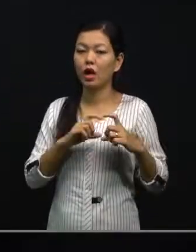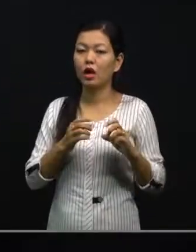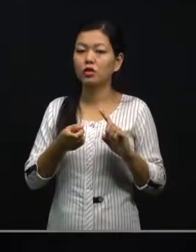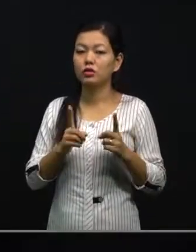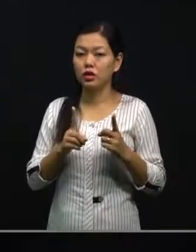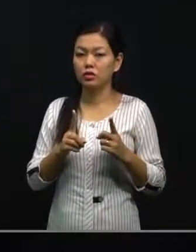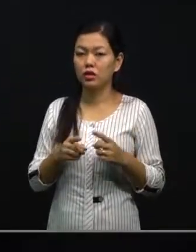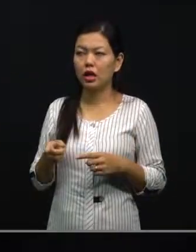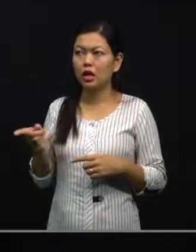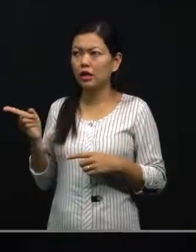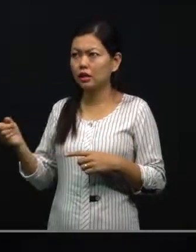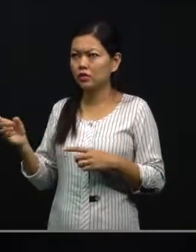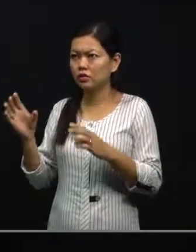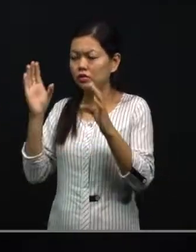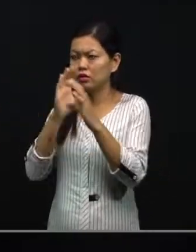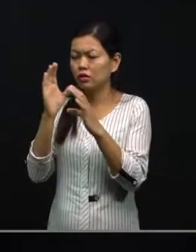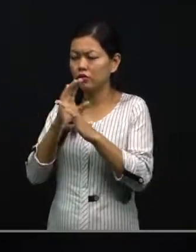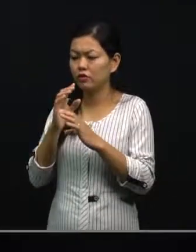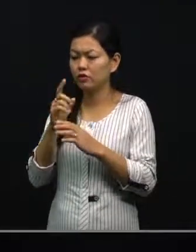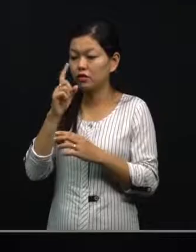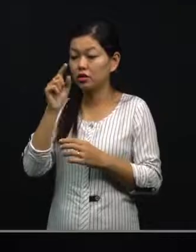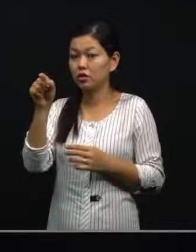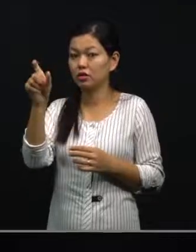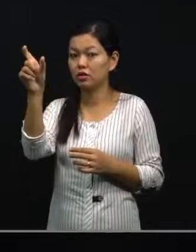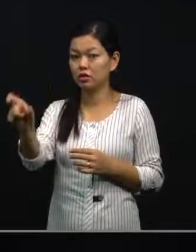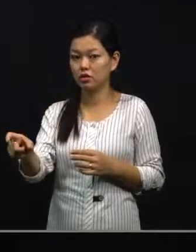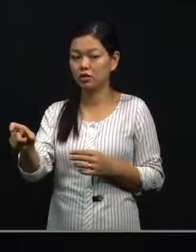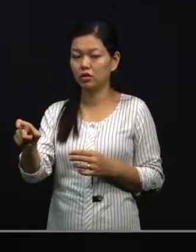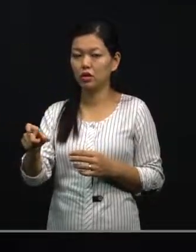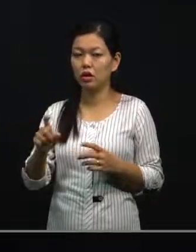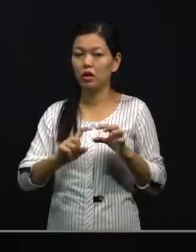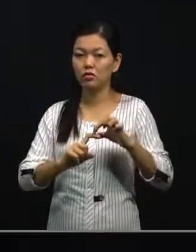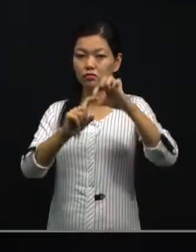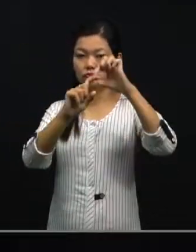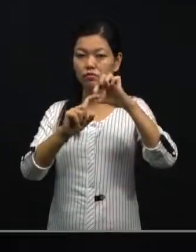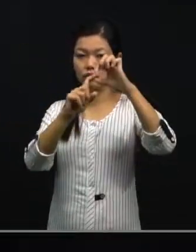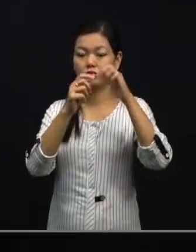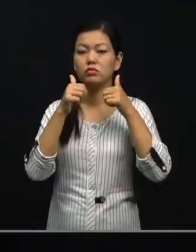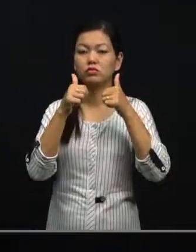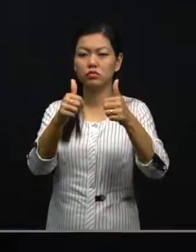Because he is also able to see that Virginia has good qualities, that